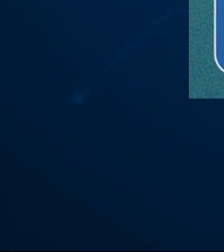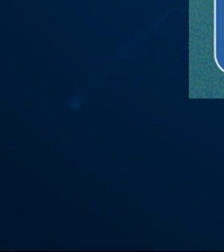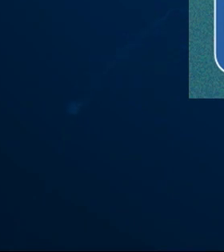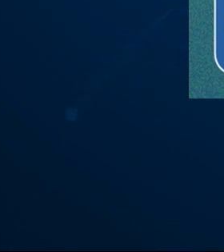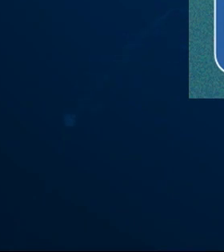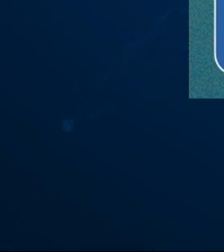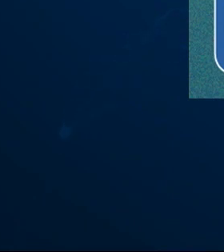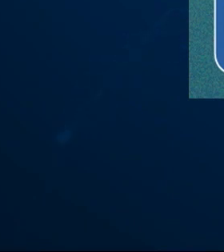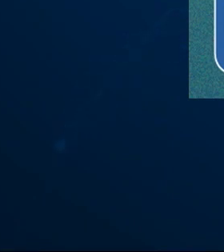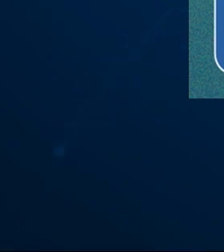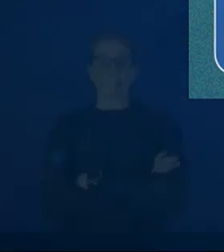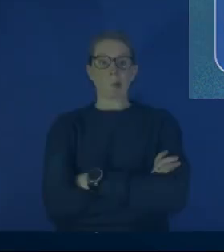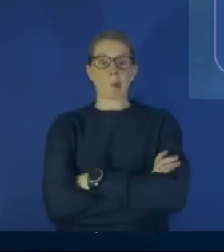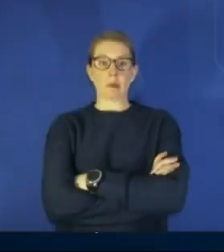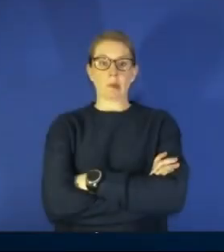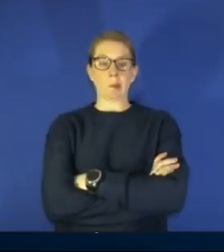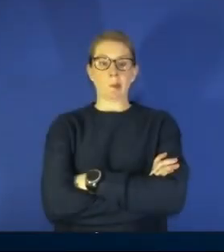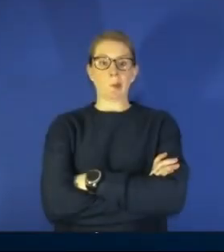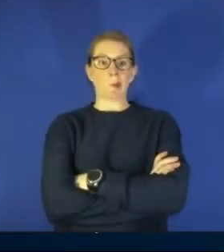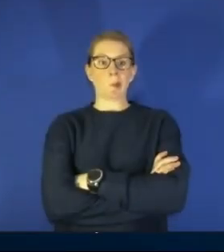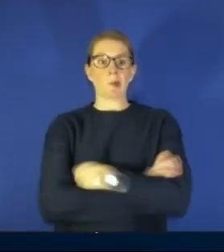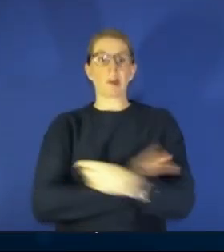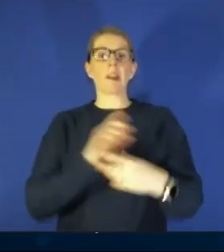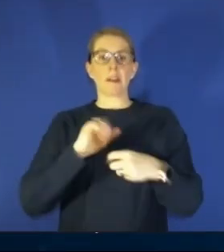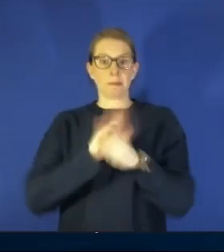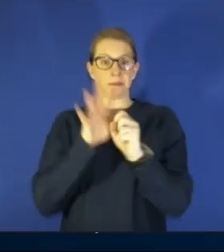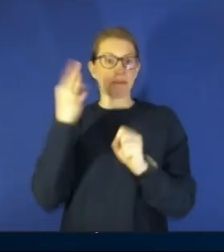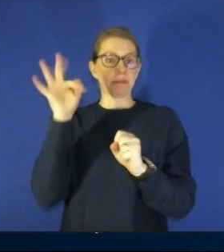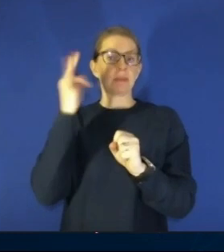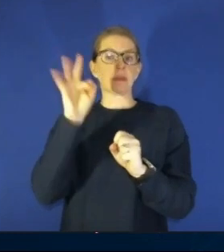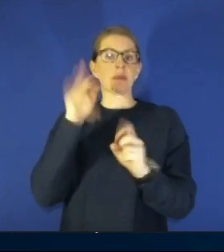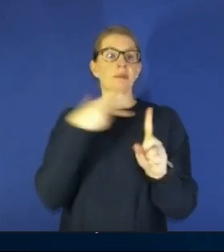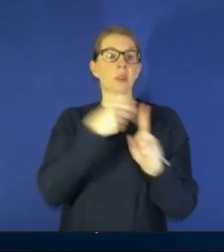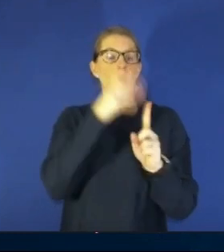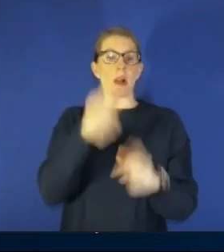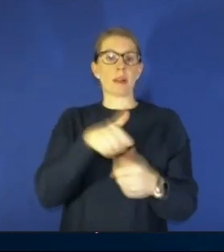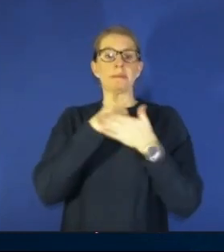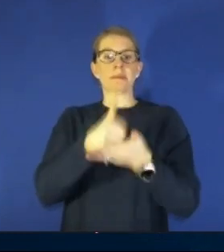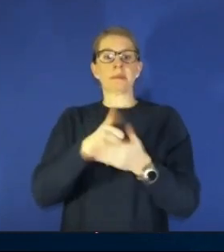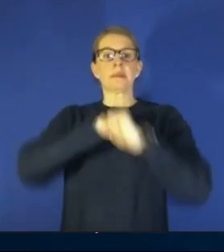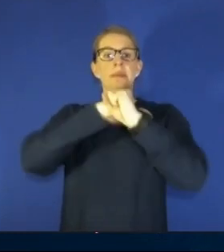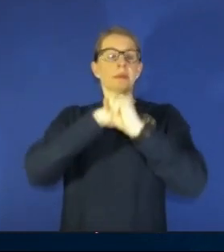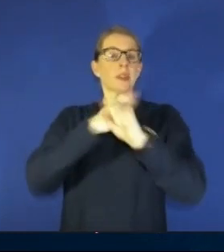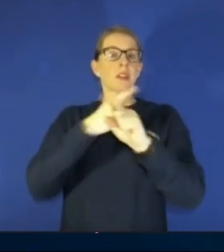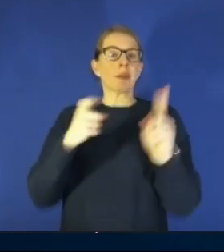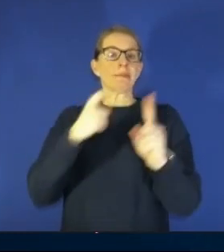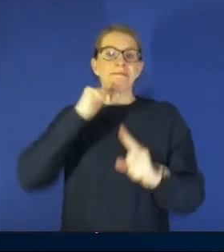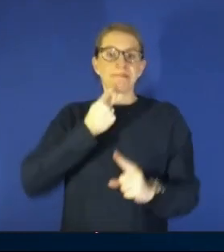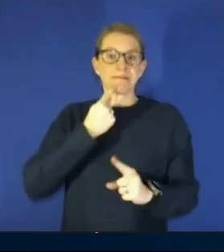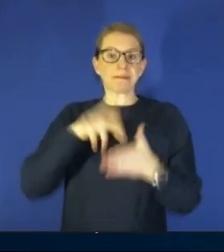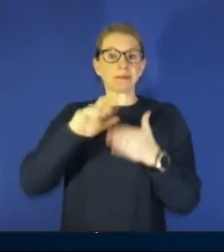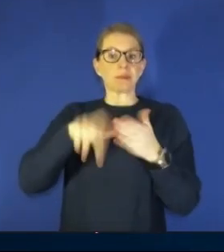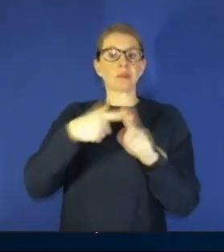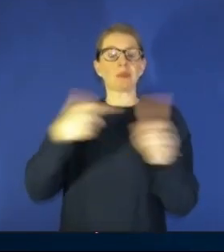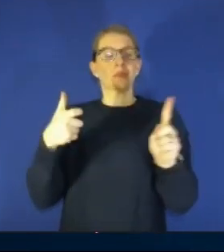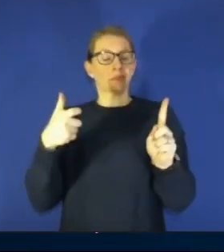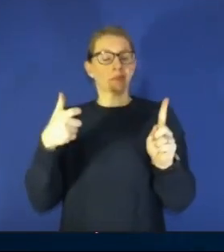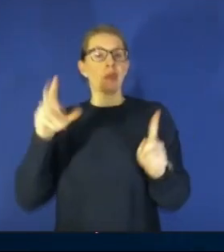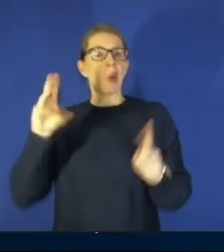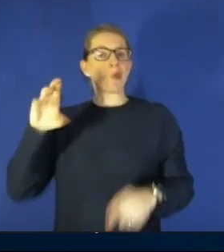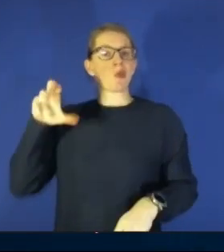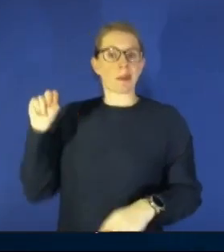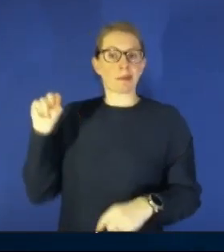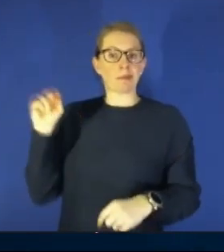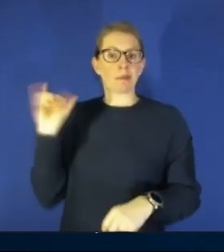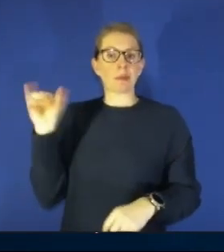now. COVID-19 vaccines help protect against the most serious COVID outcomes, even during Omicron. That's a really important study. Actually, there are a couple of really important studies